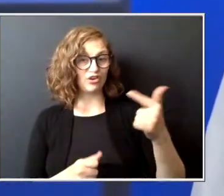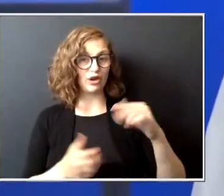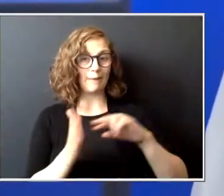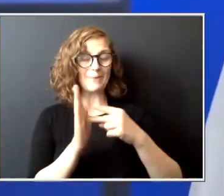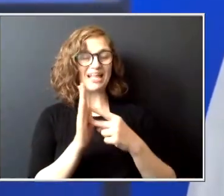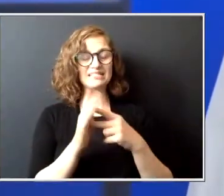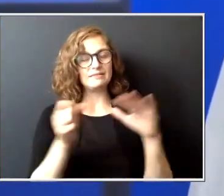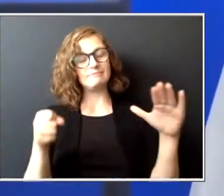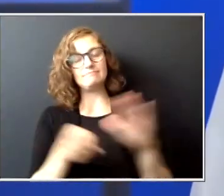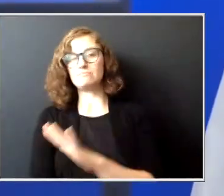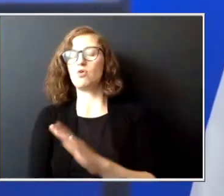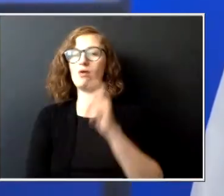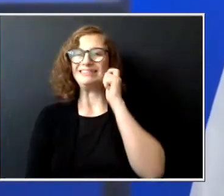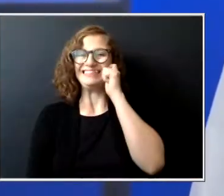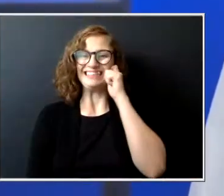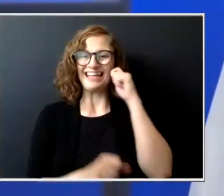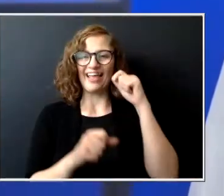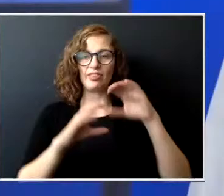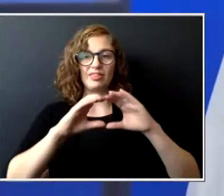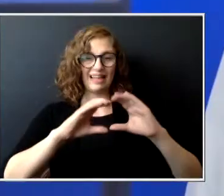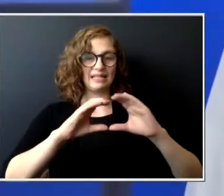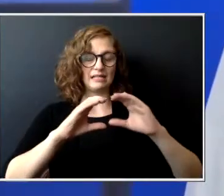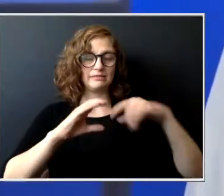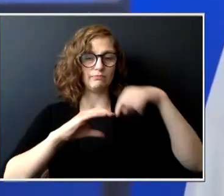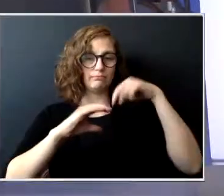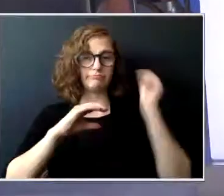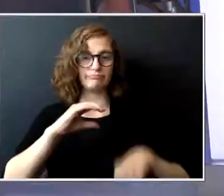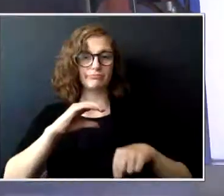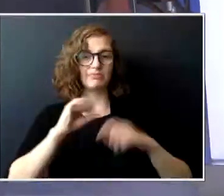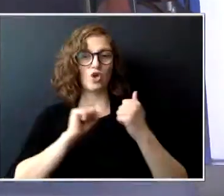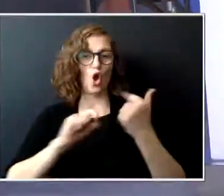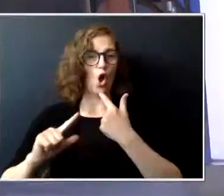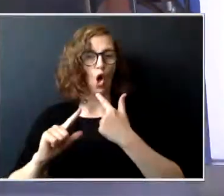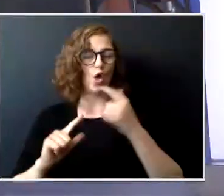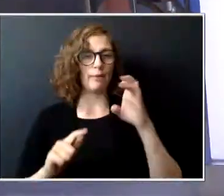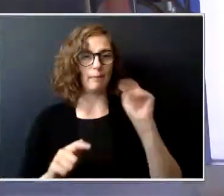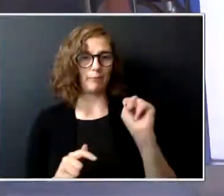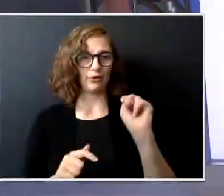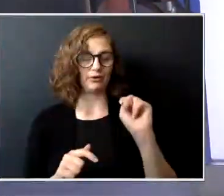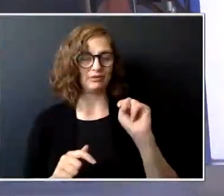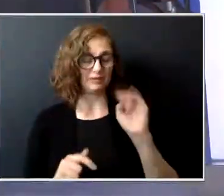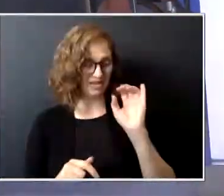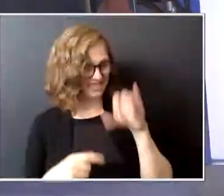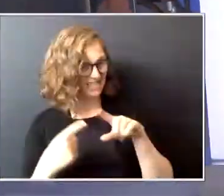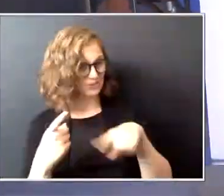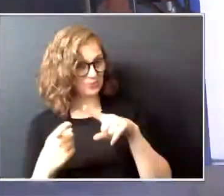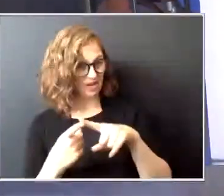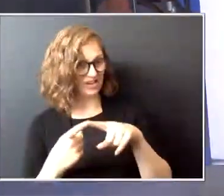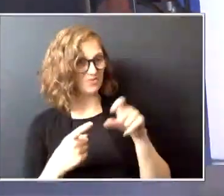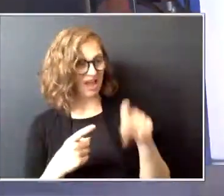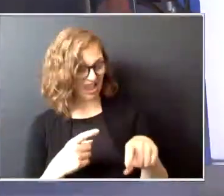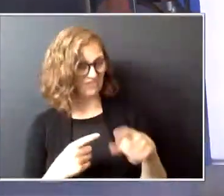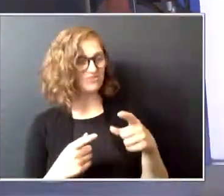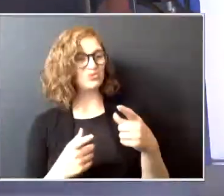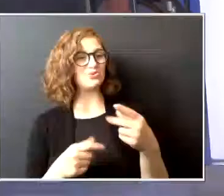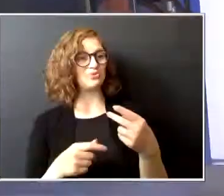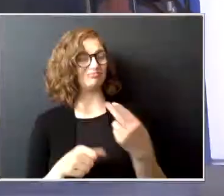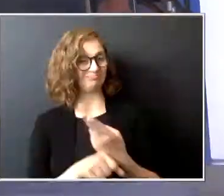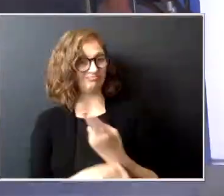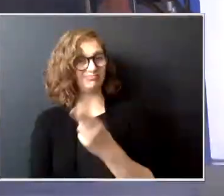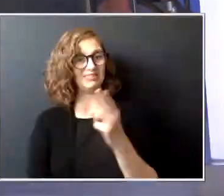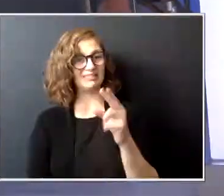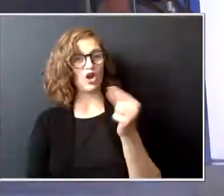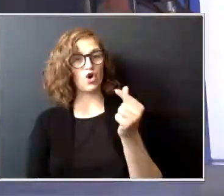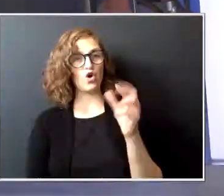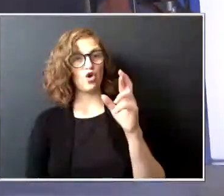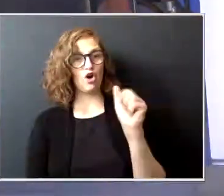unless it's a very small spot or small area. And that's when you have to think about skin grafts, is that right? That's when we have to plan for skin grafting to help those